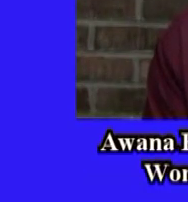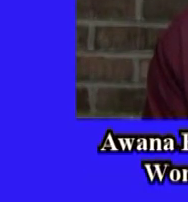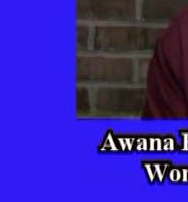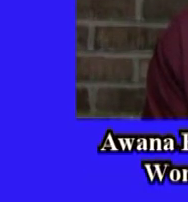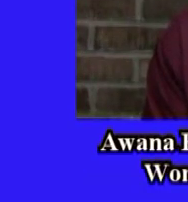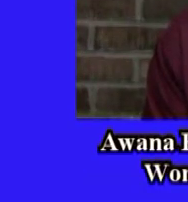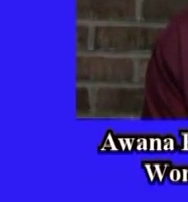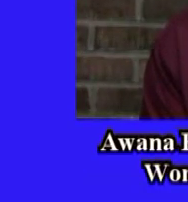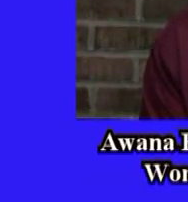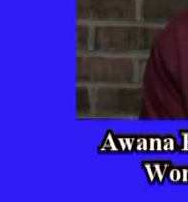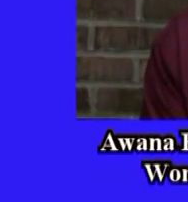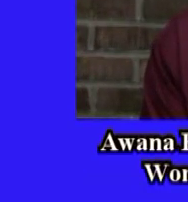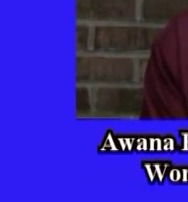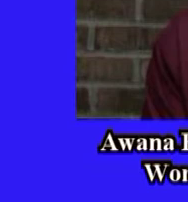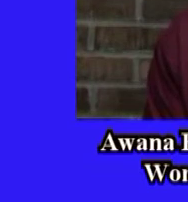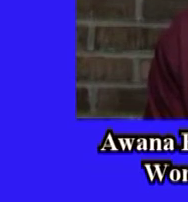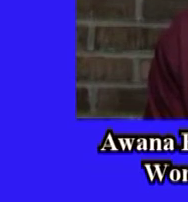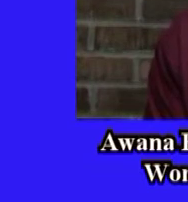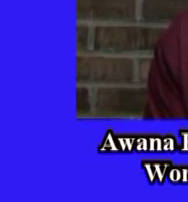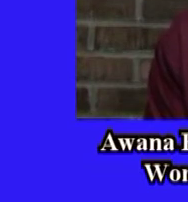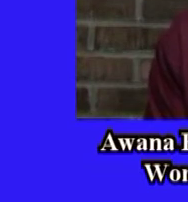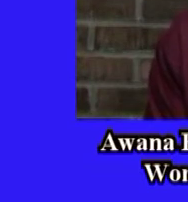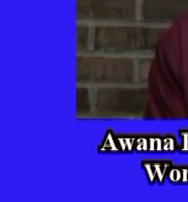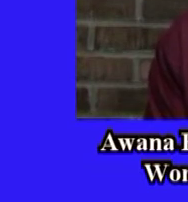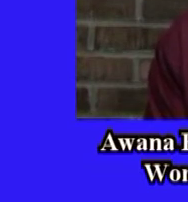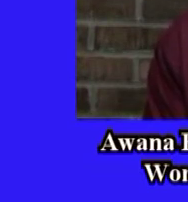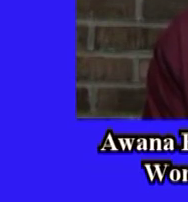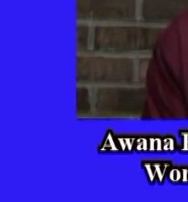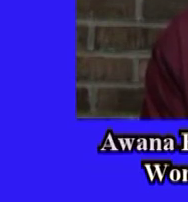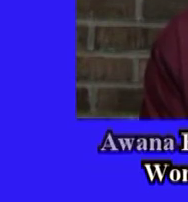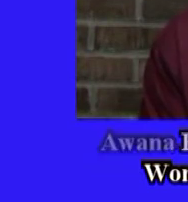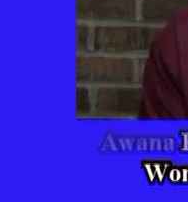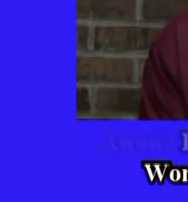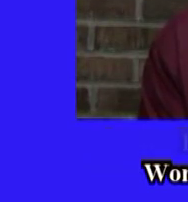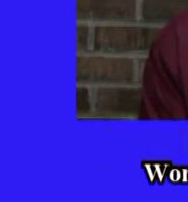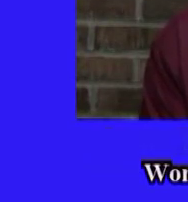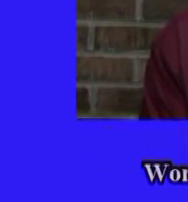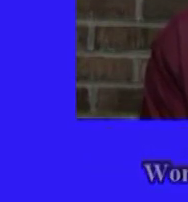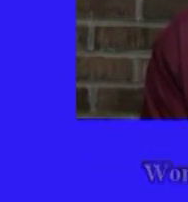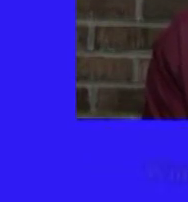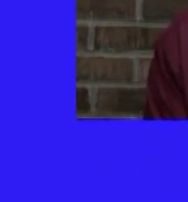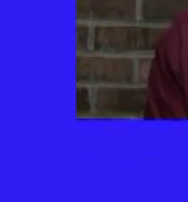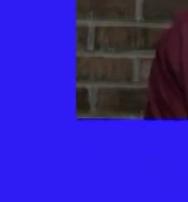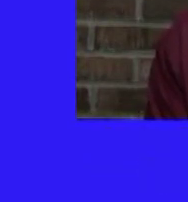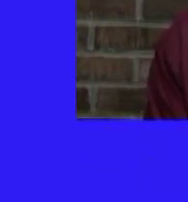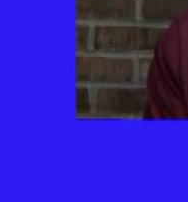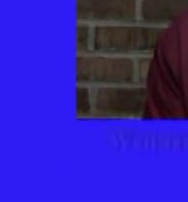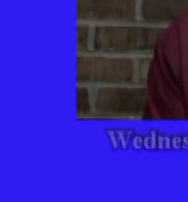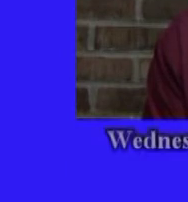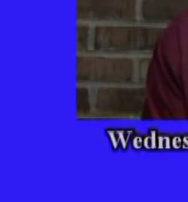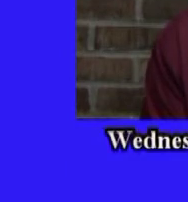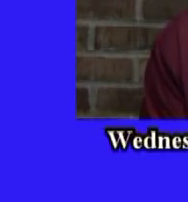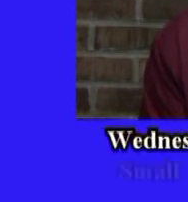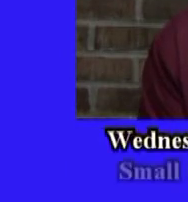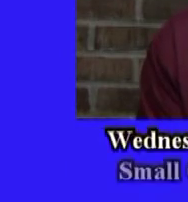evening at 6 p.m., as well as a worship service that will be going on for the parents and others at that time. Then